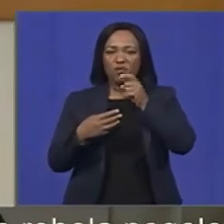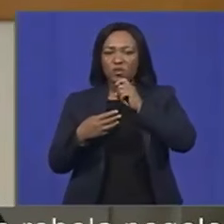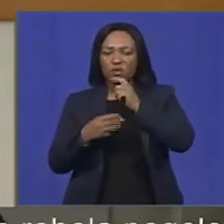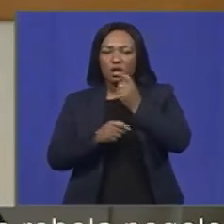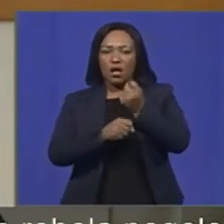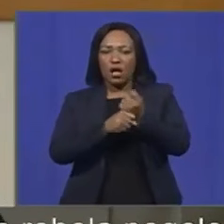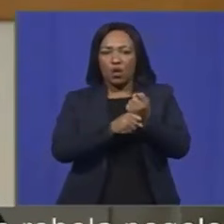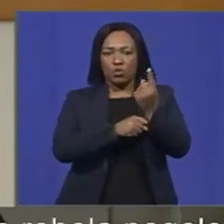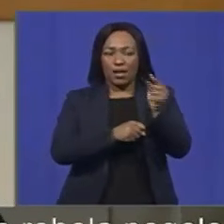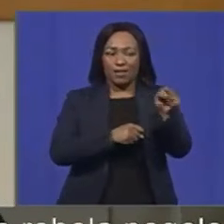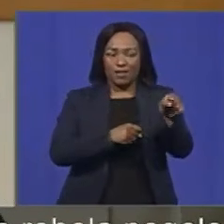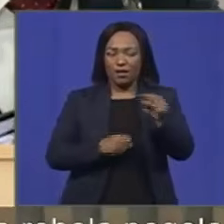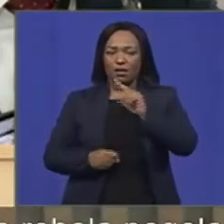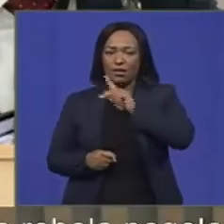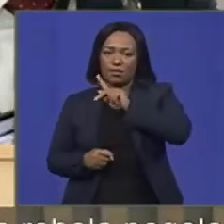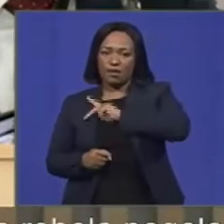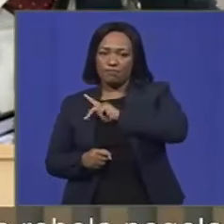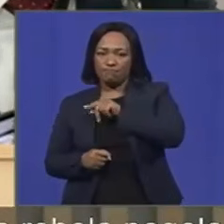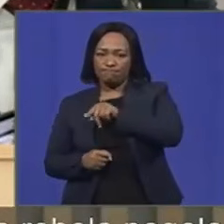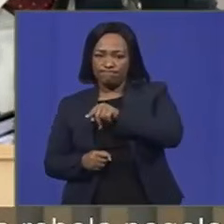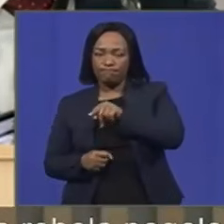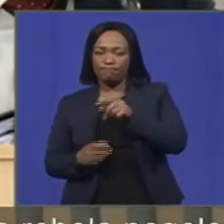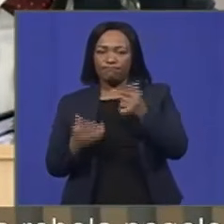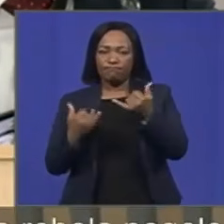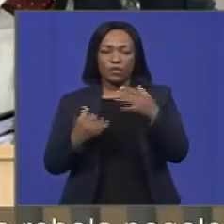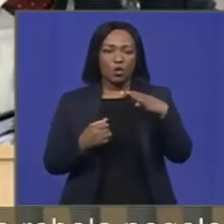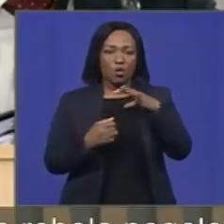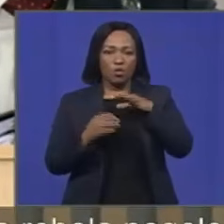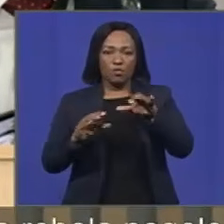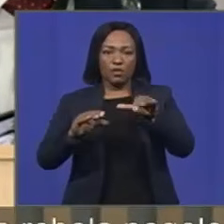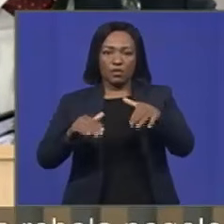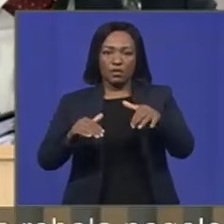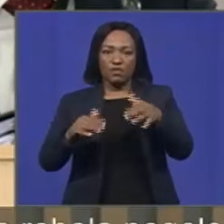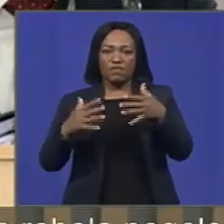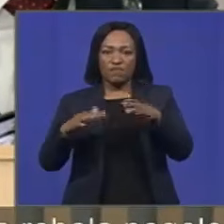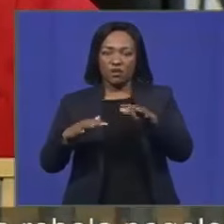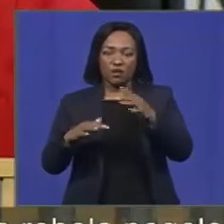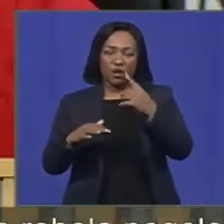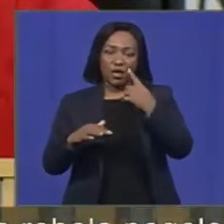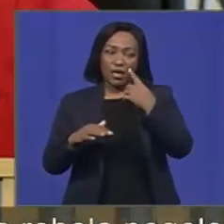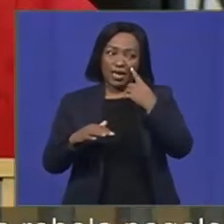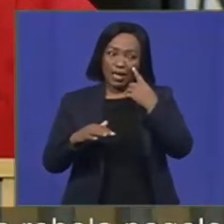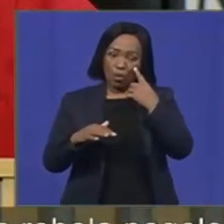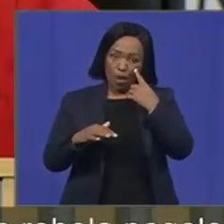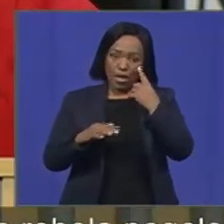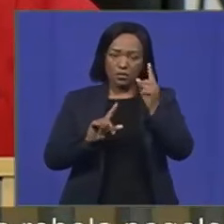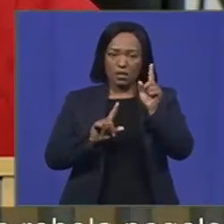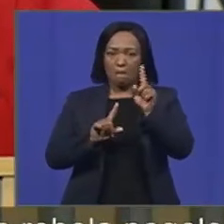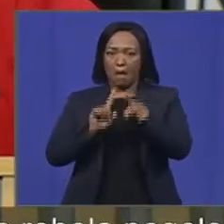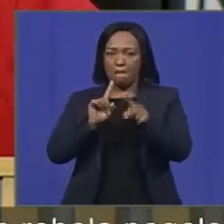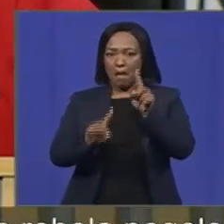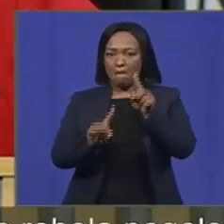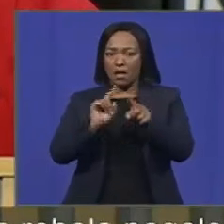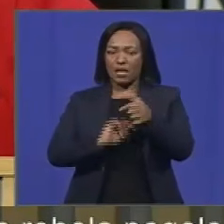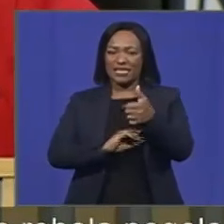KwaZulu-Natal le Gauteng. Go fitlha ga jaana komishene e setse e biditse dipaki di le 60 mo malatsing